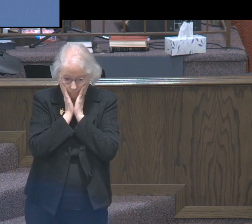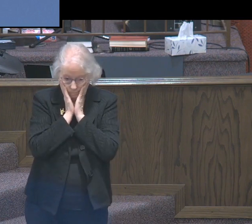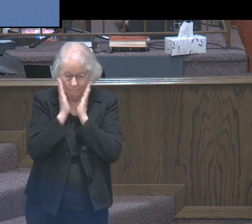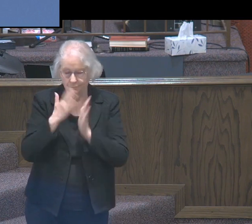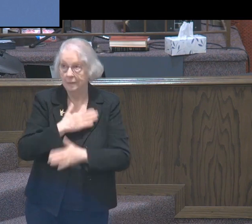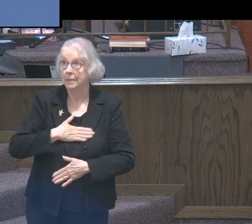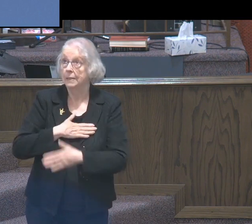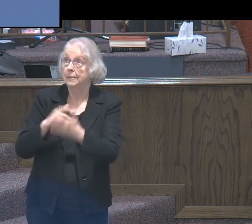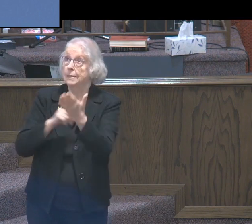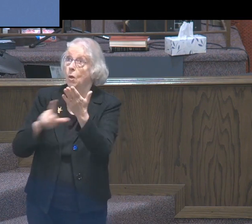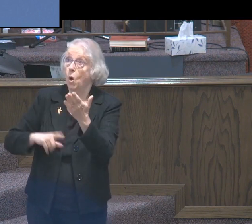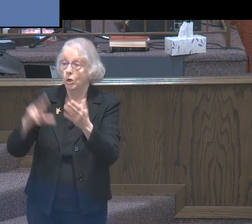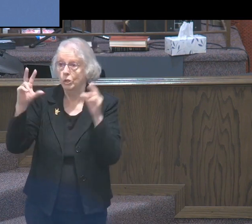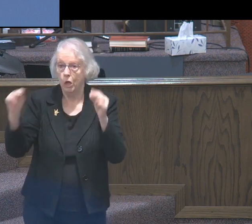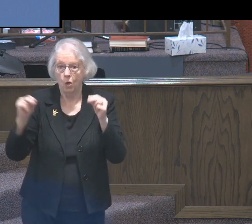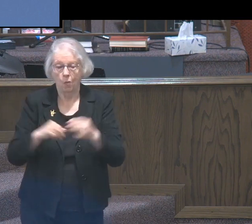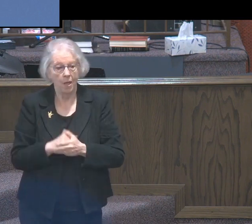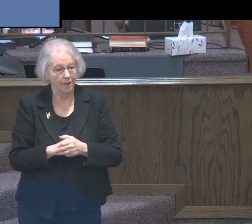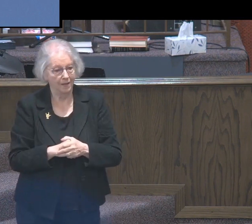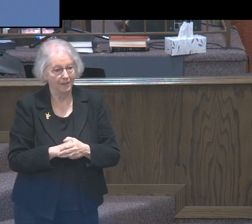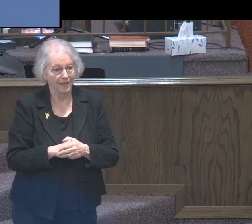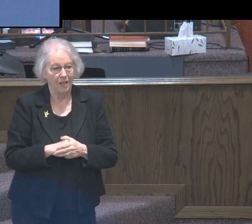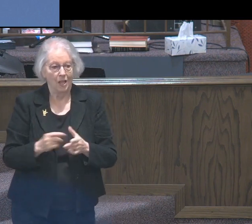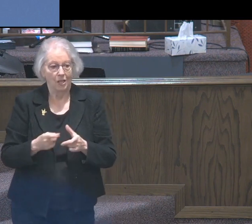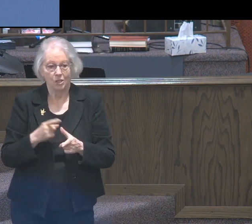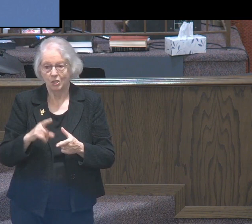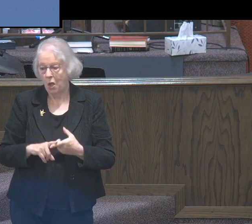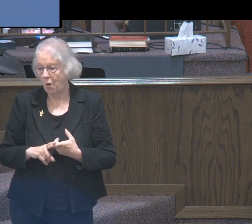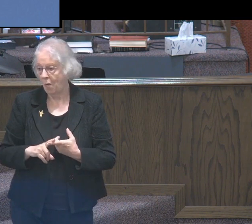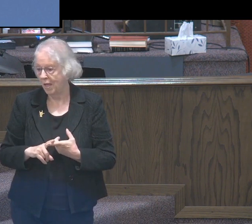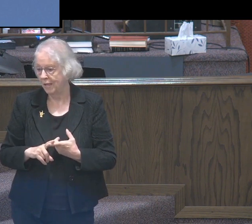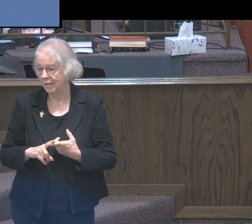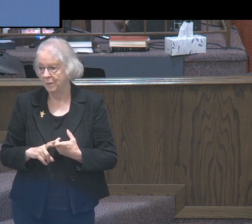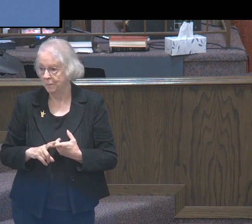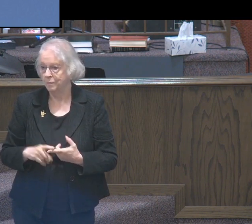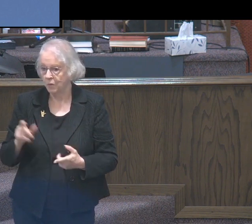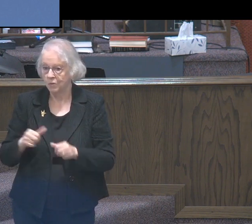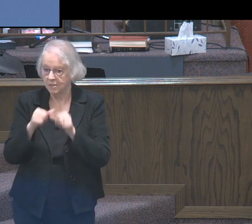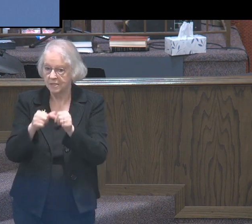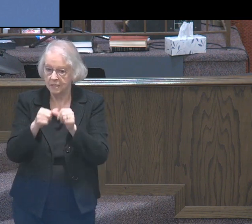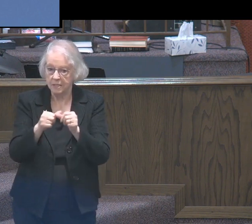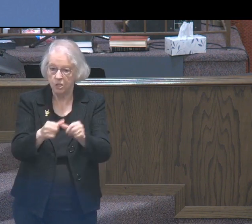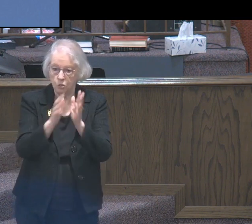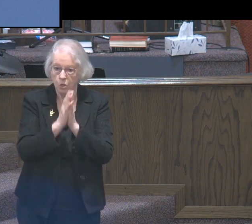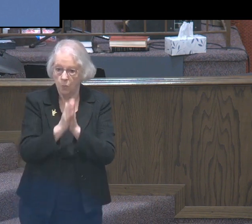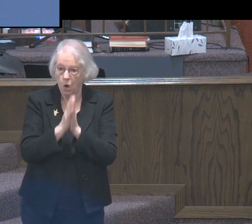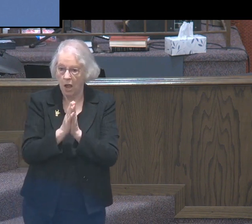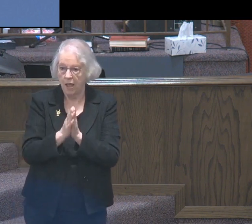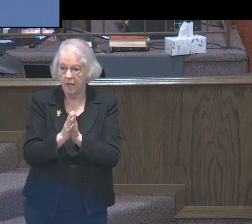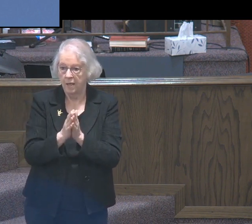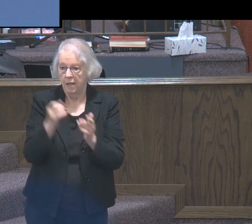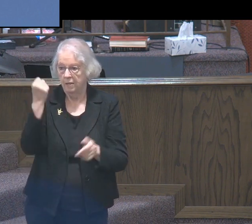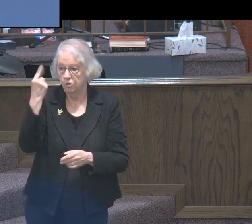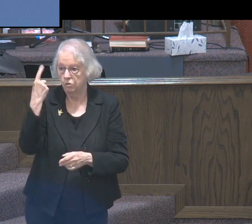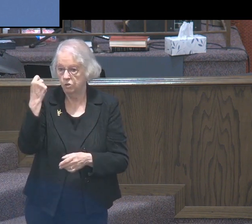right? If you have any questions, please let either me or Wendell or Ray or any of the leaders